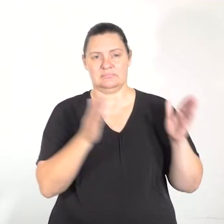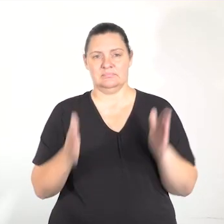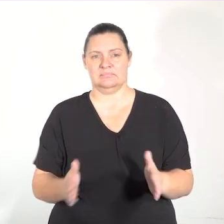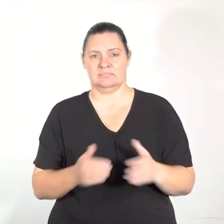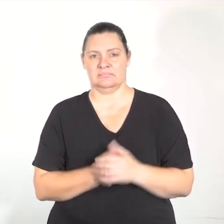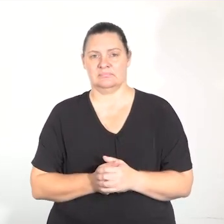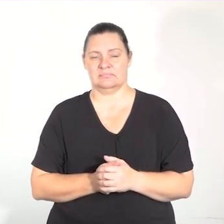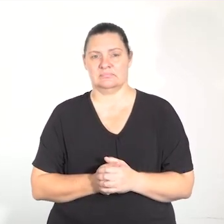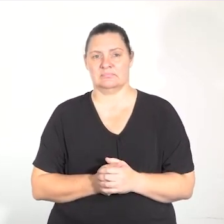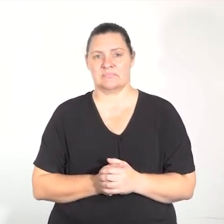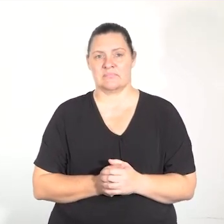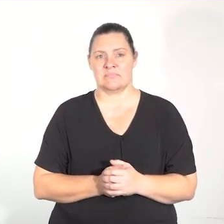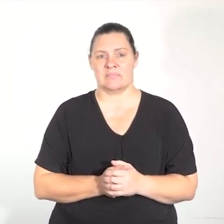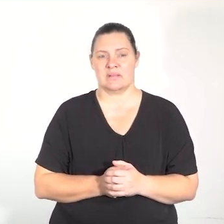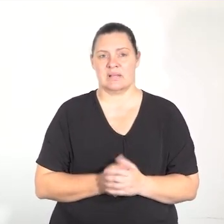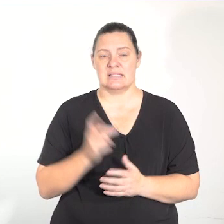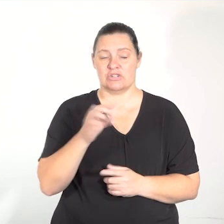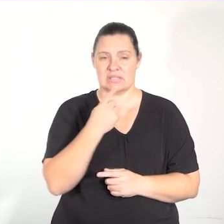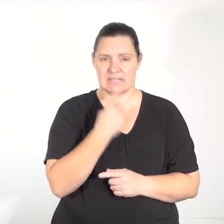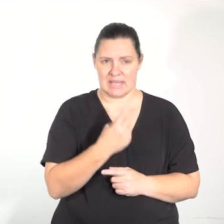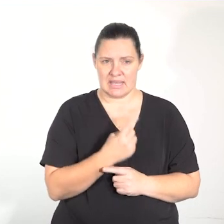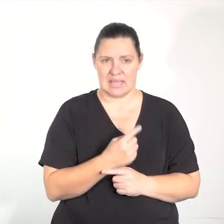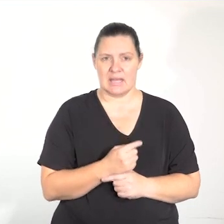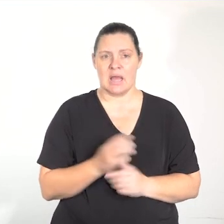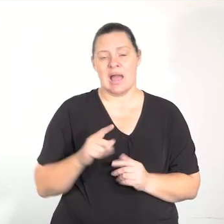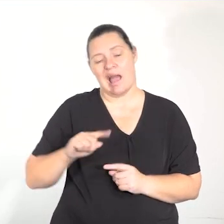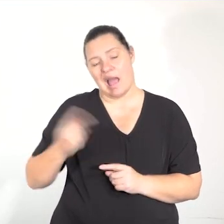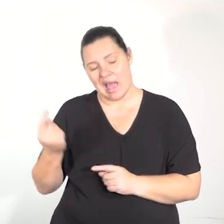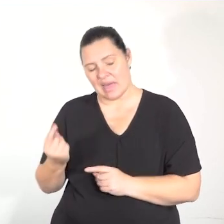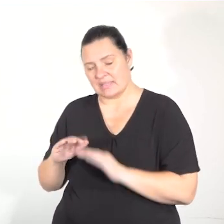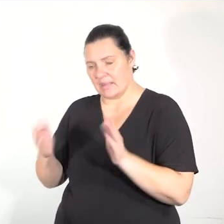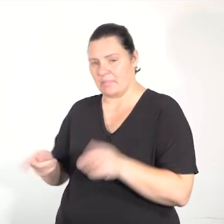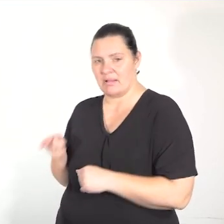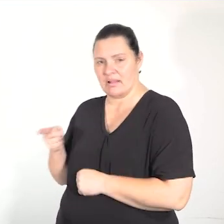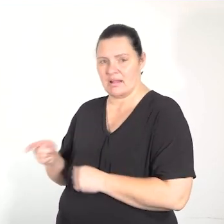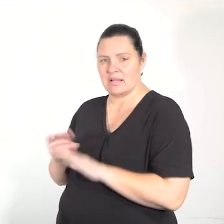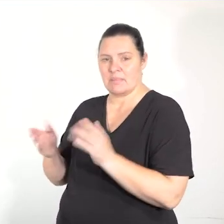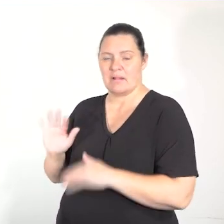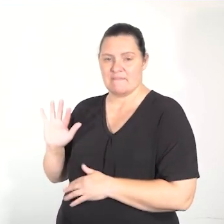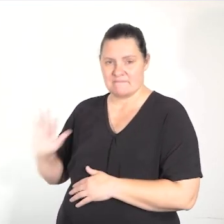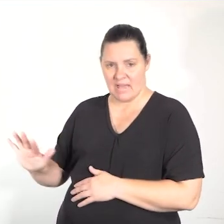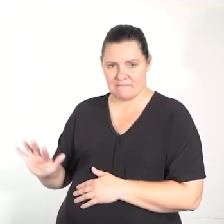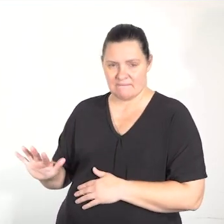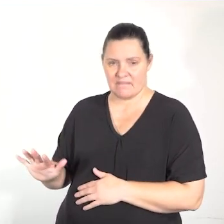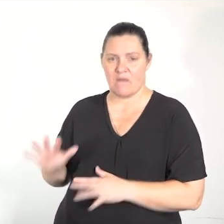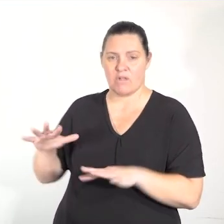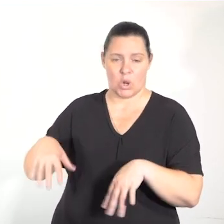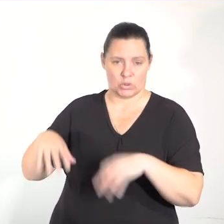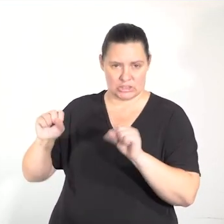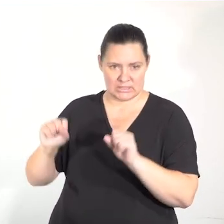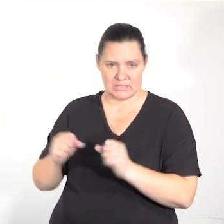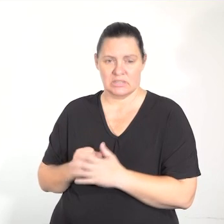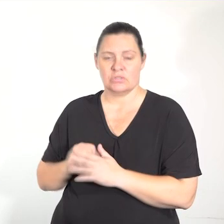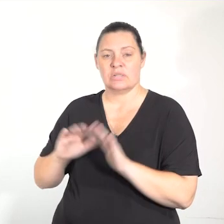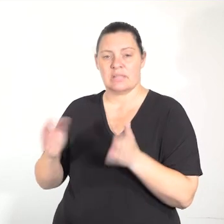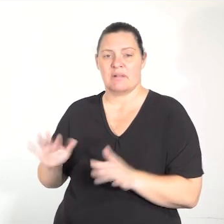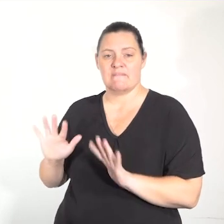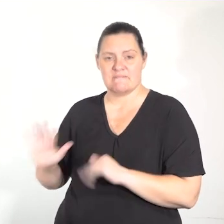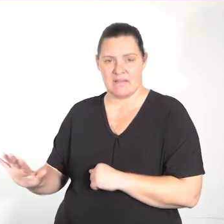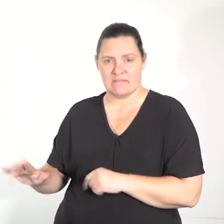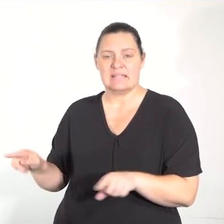So I've written it in the columns as they're supposed to be, and 0 plus 2 is 2, and